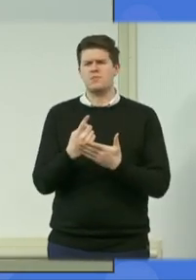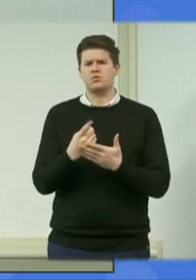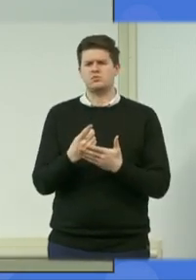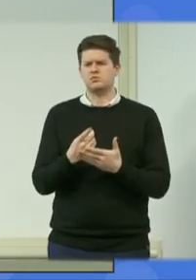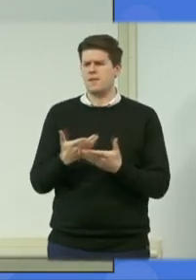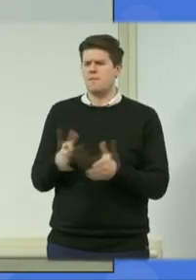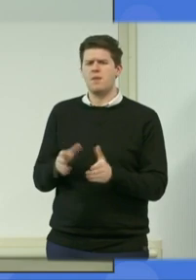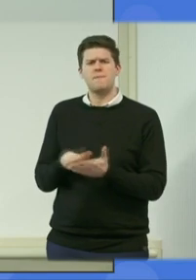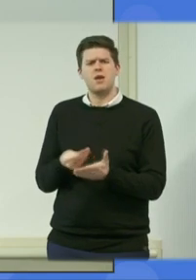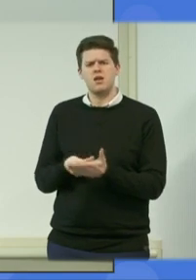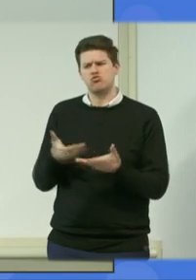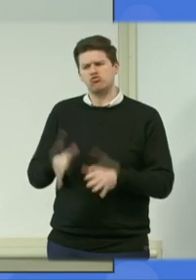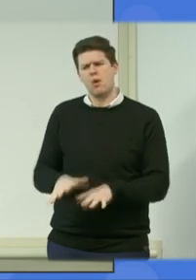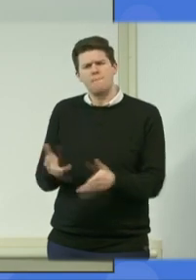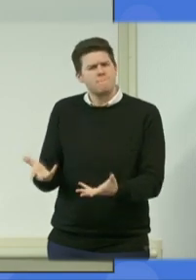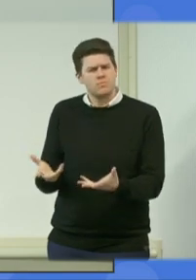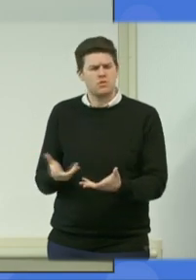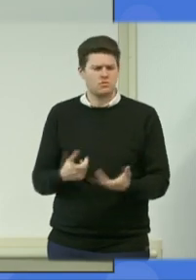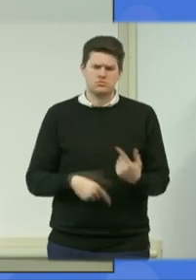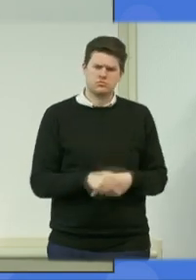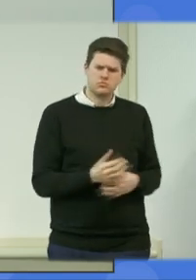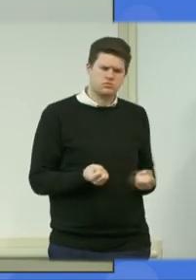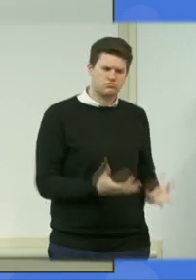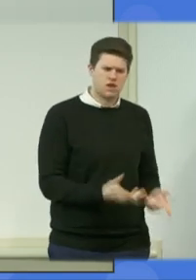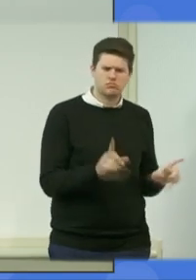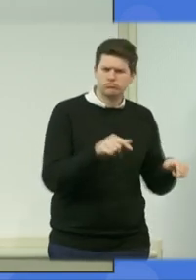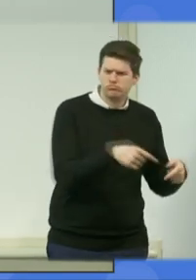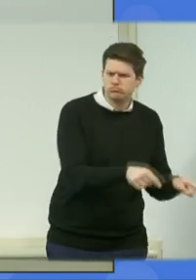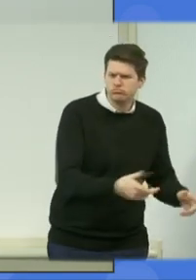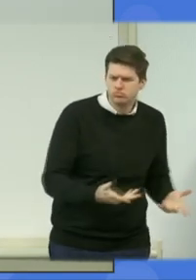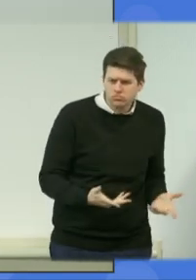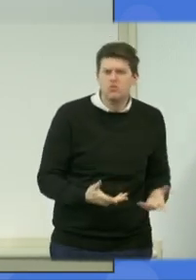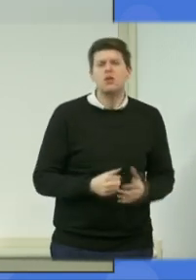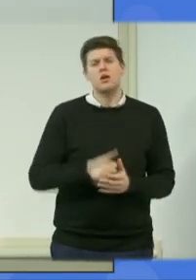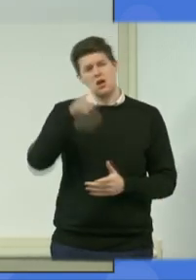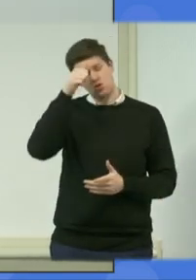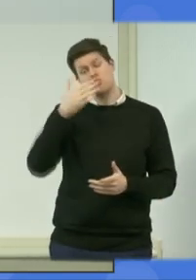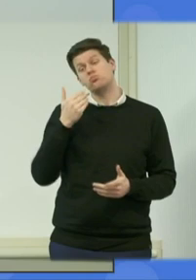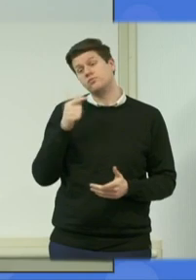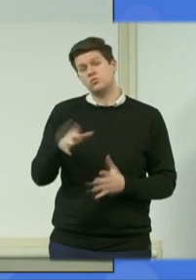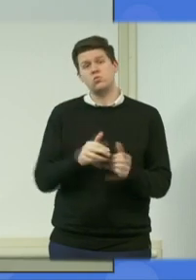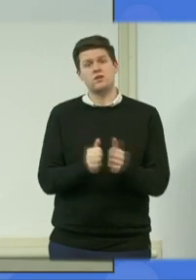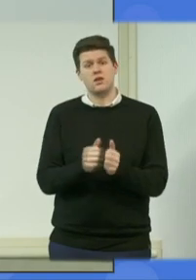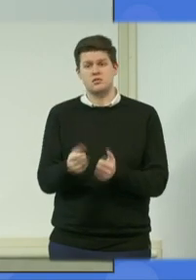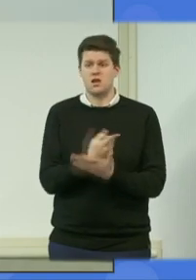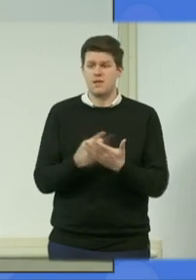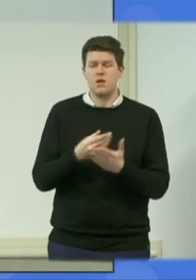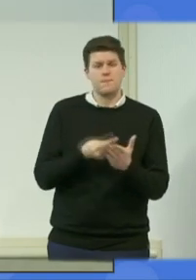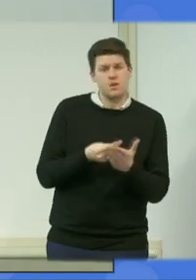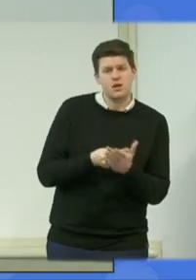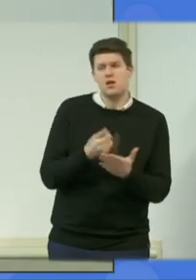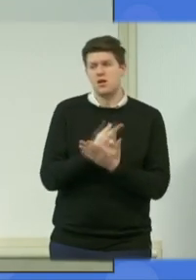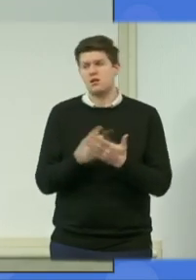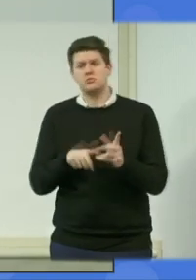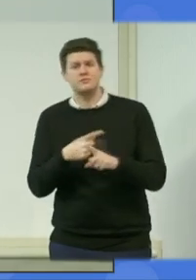comes from and how we currently spend it. I know that from your previous weekends, questions about money and taxes have come up,